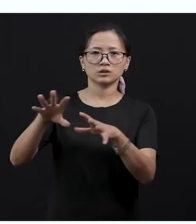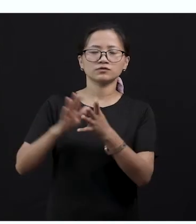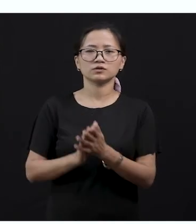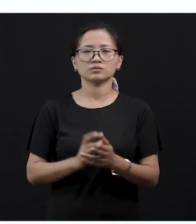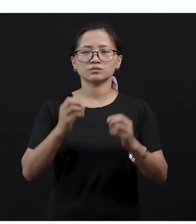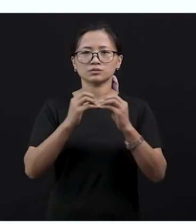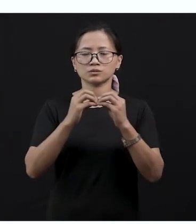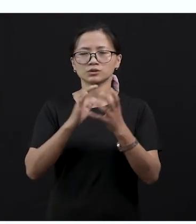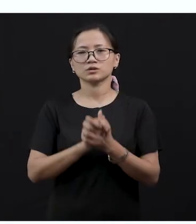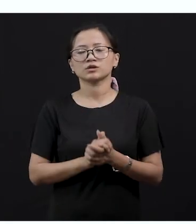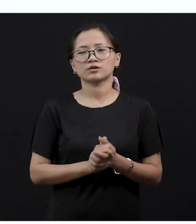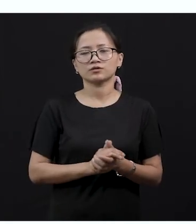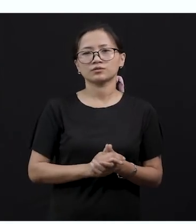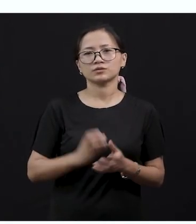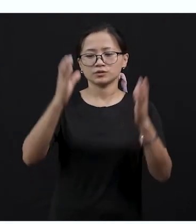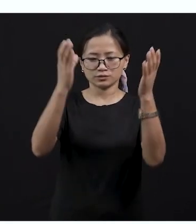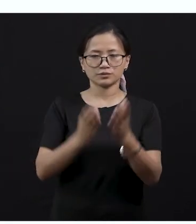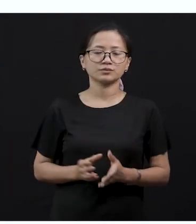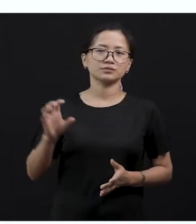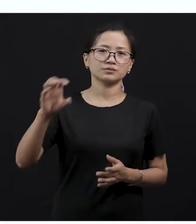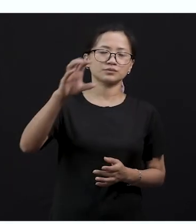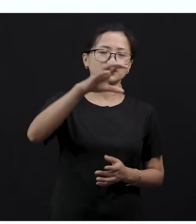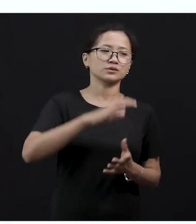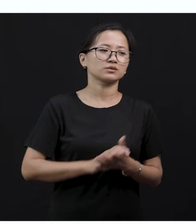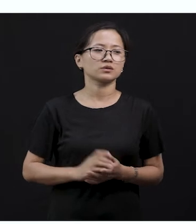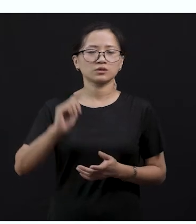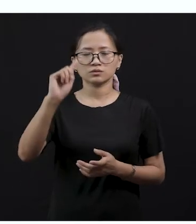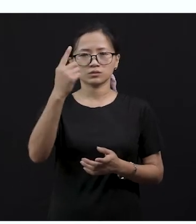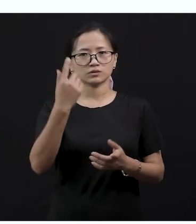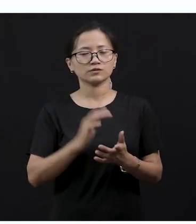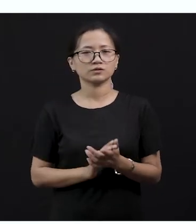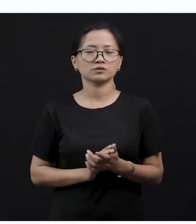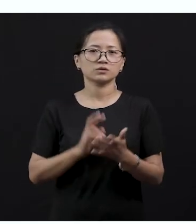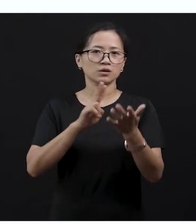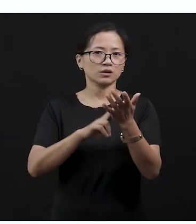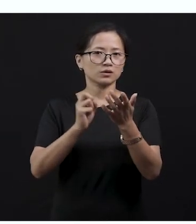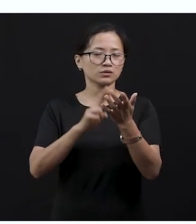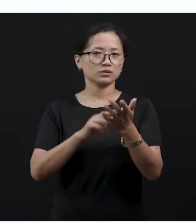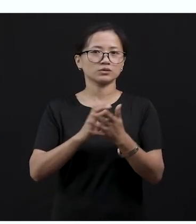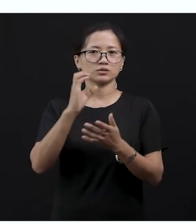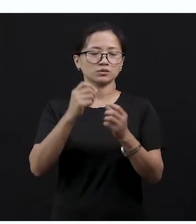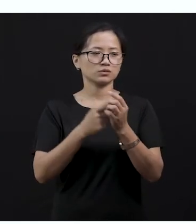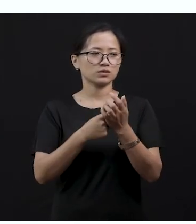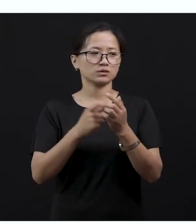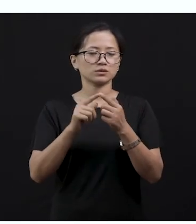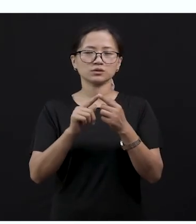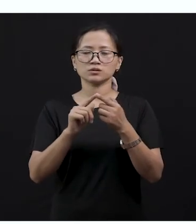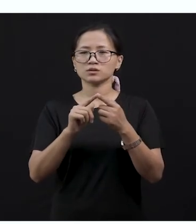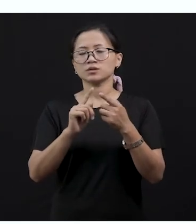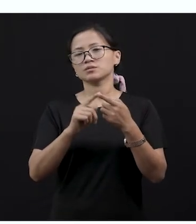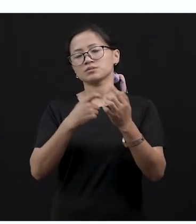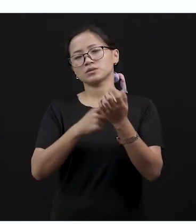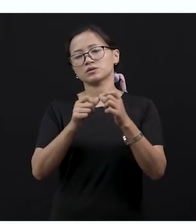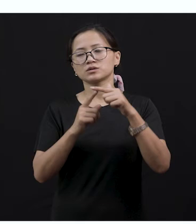the Britishers from their country. So I'm going to explain one of them, the non-cooperation movement.